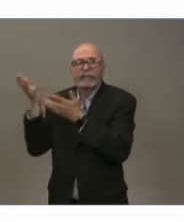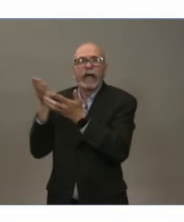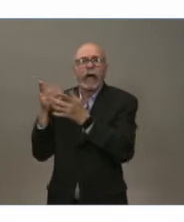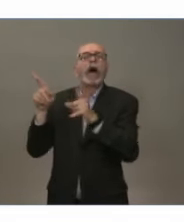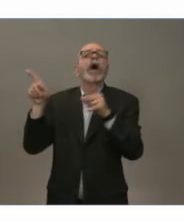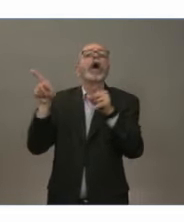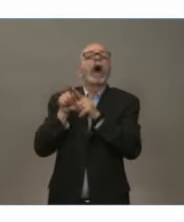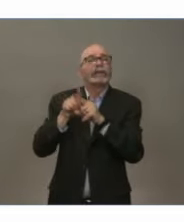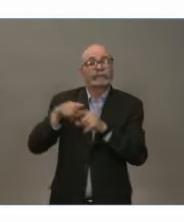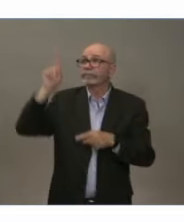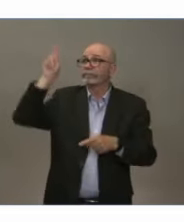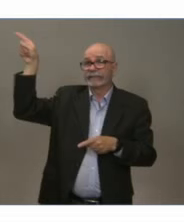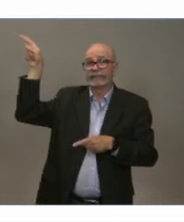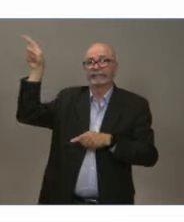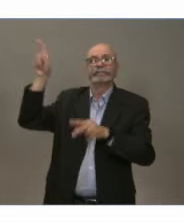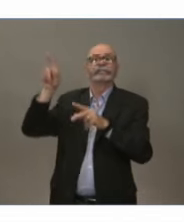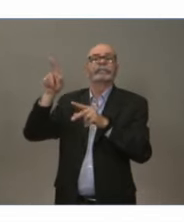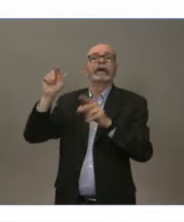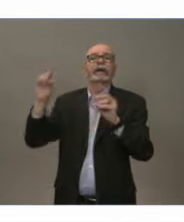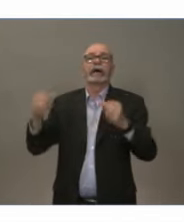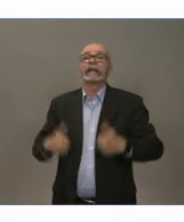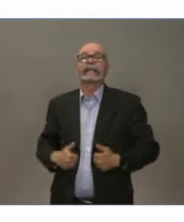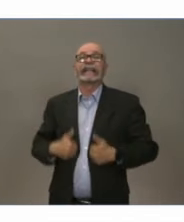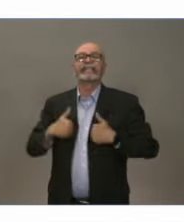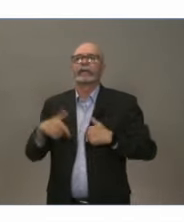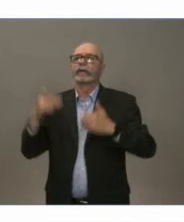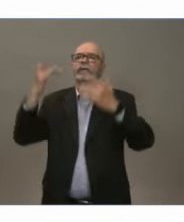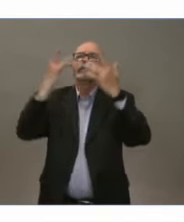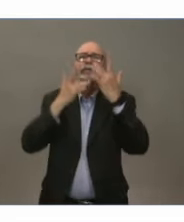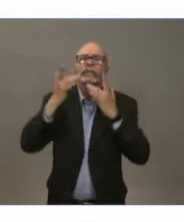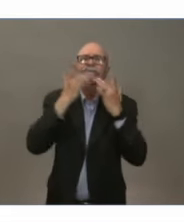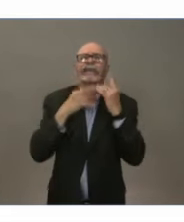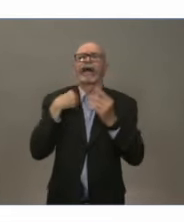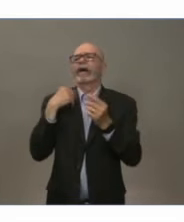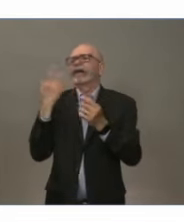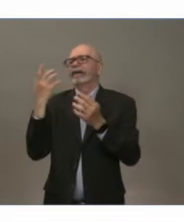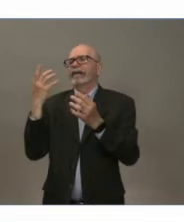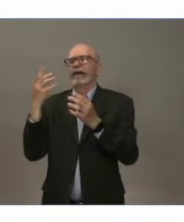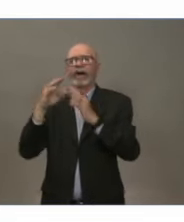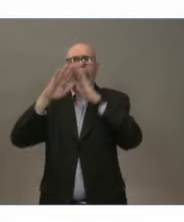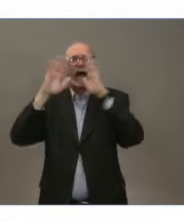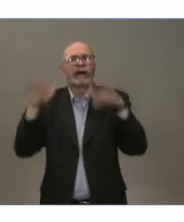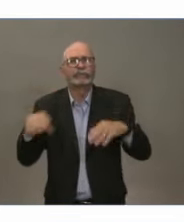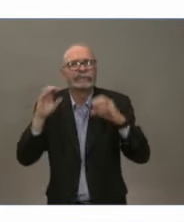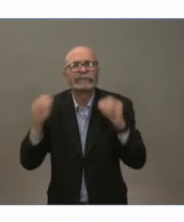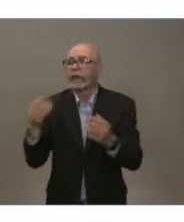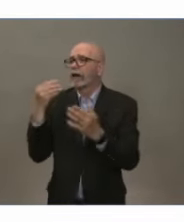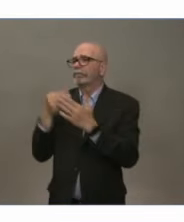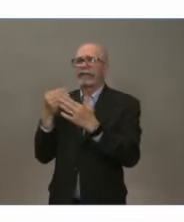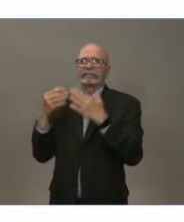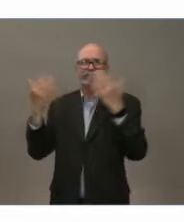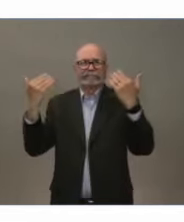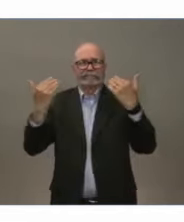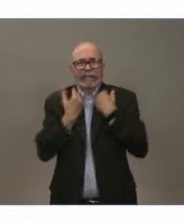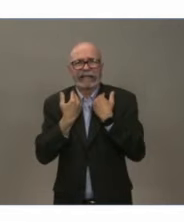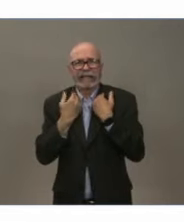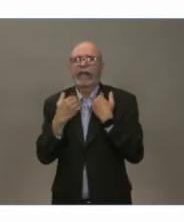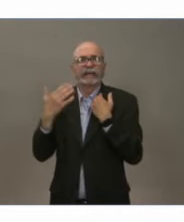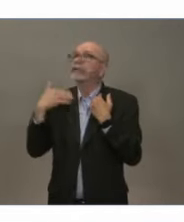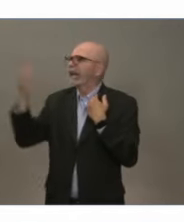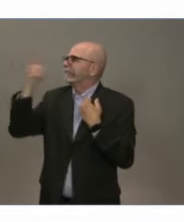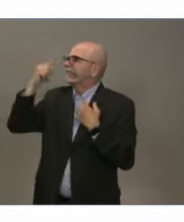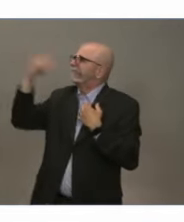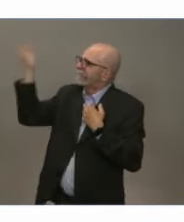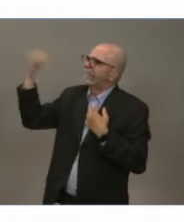financial supports, all those things that are necessary to help those communities so we can get on top of the disease activity that